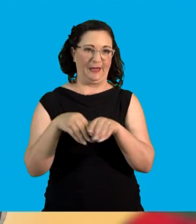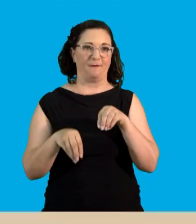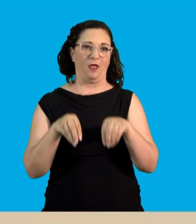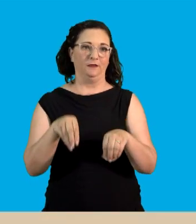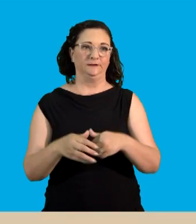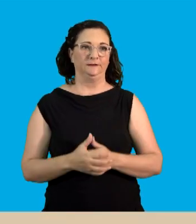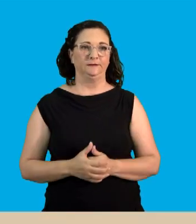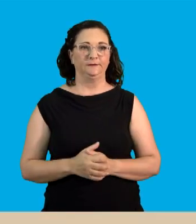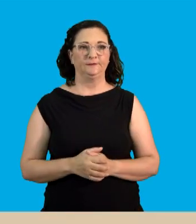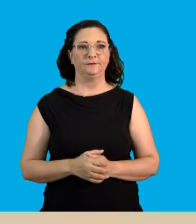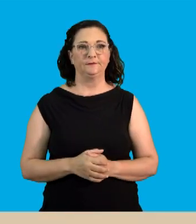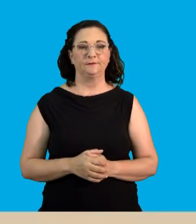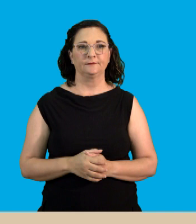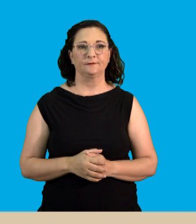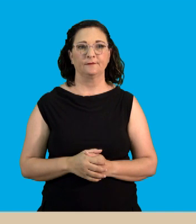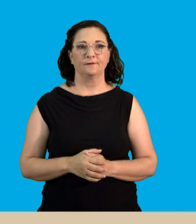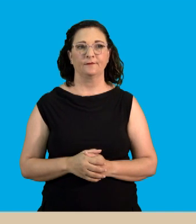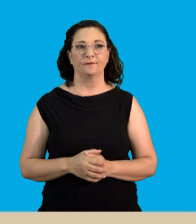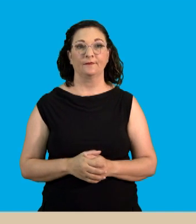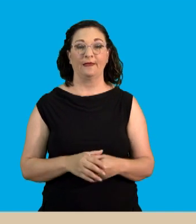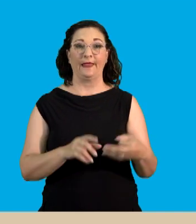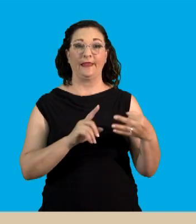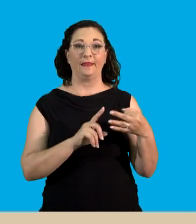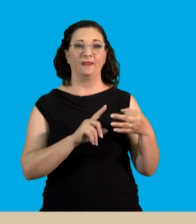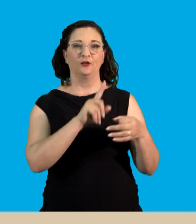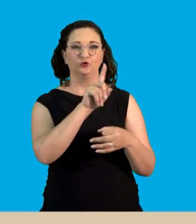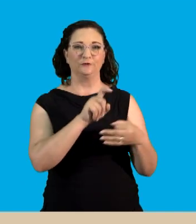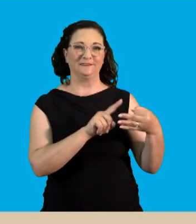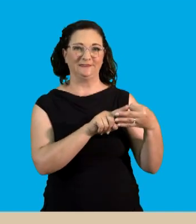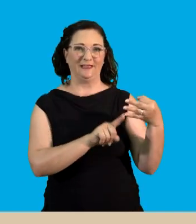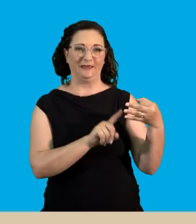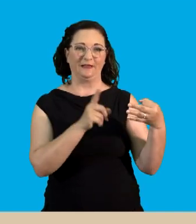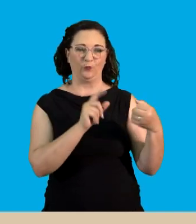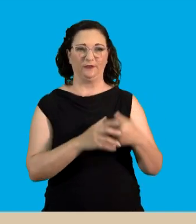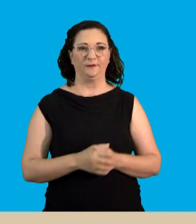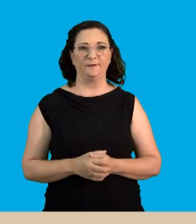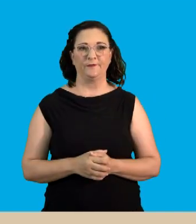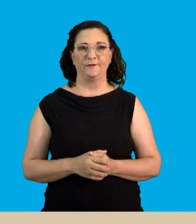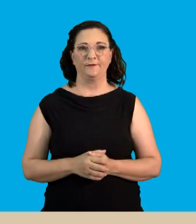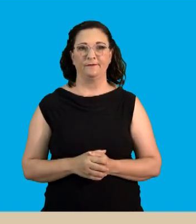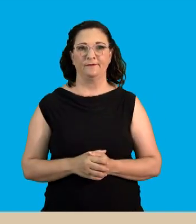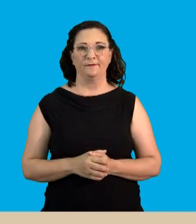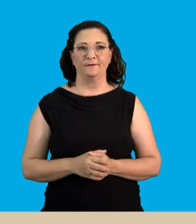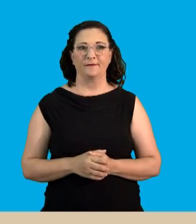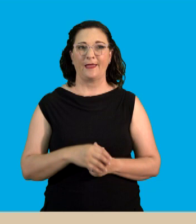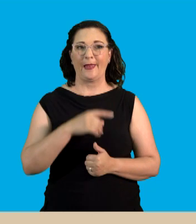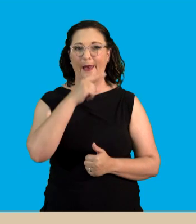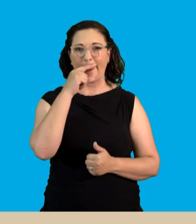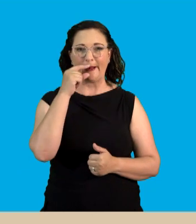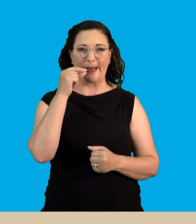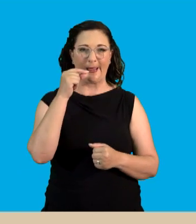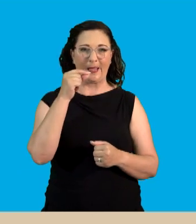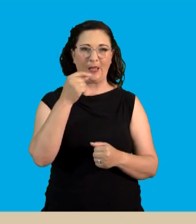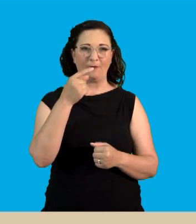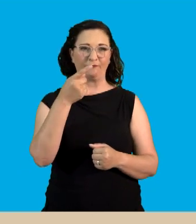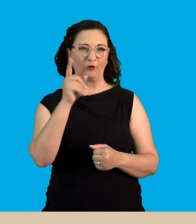3. It says to us, what is the name of the type of reaction that occurs in the core of